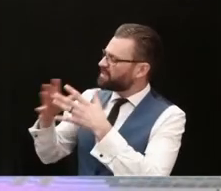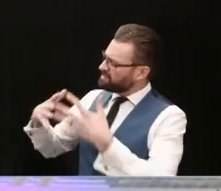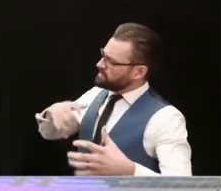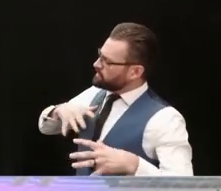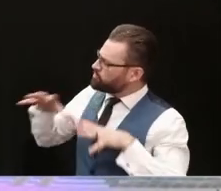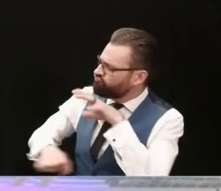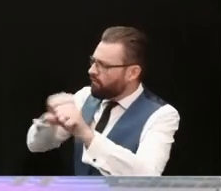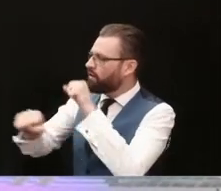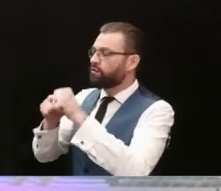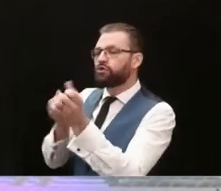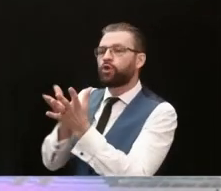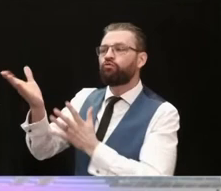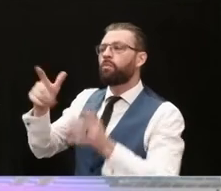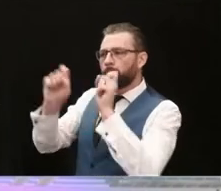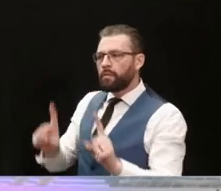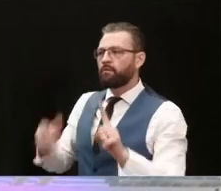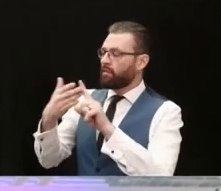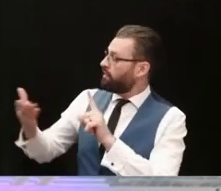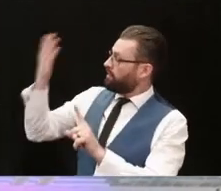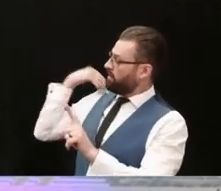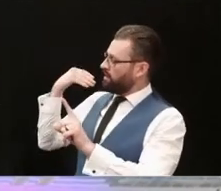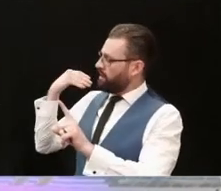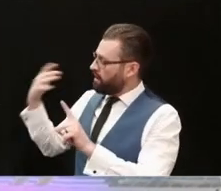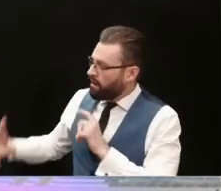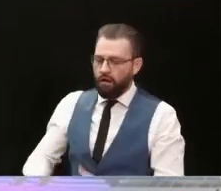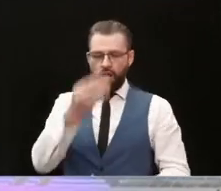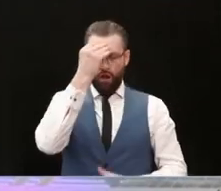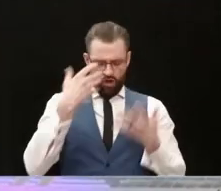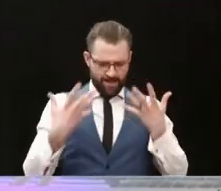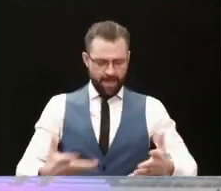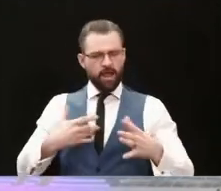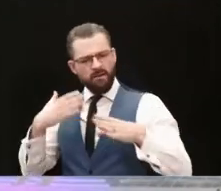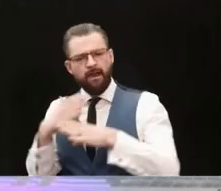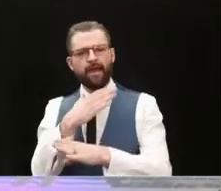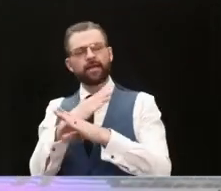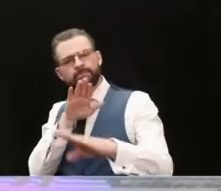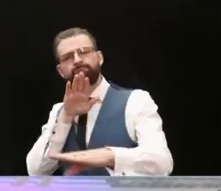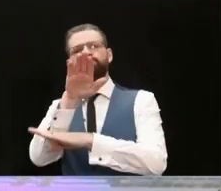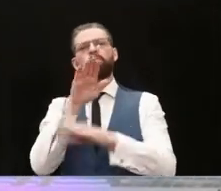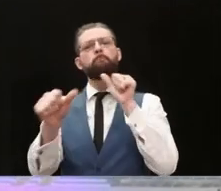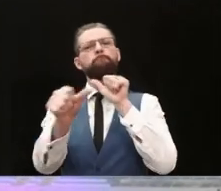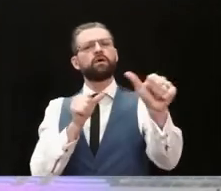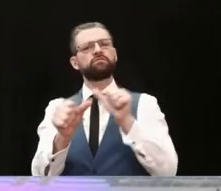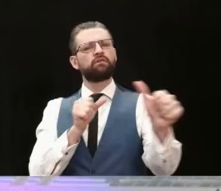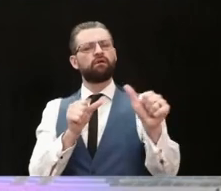past, it emboldens us to take action for a better future, so that